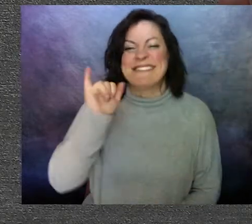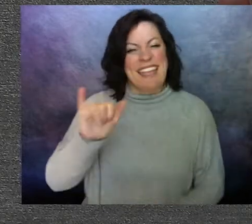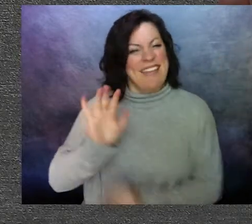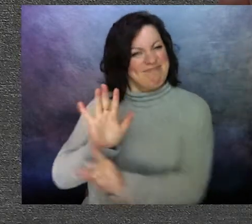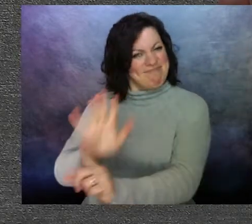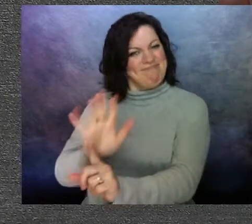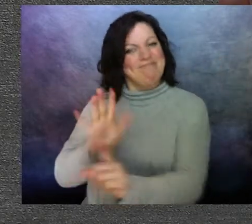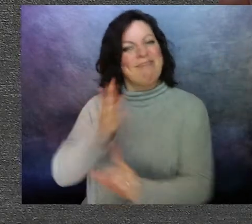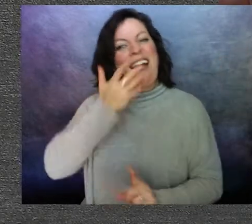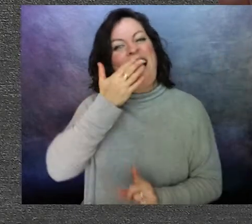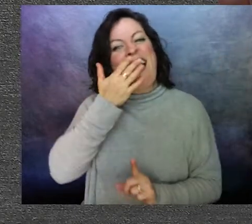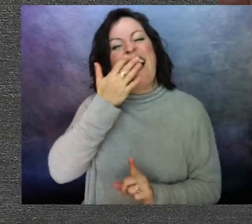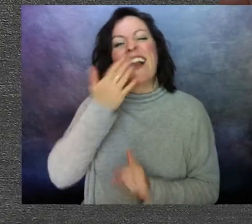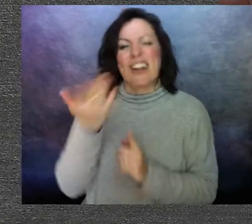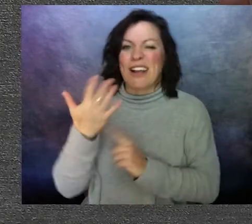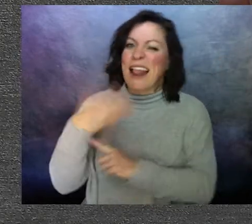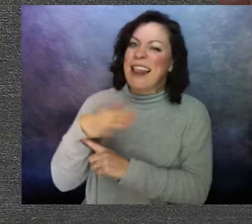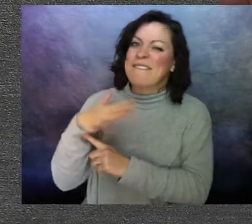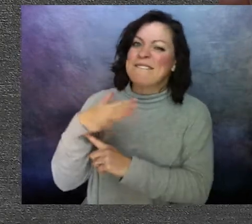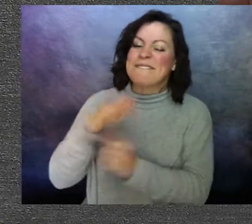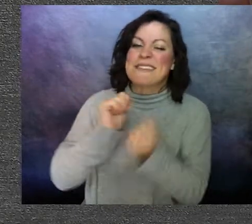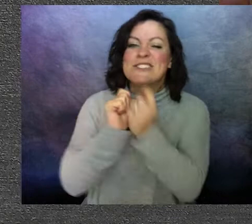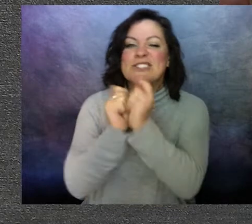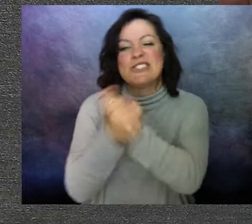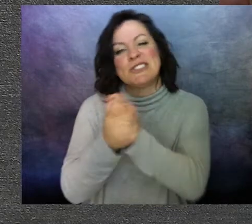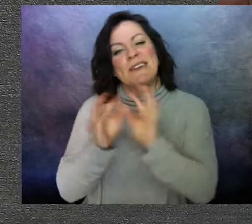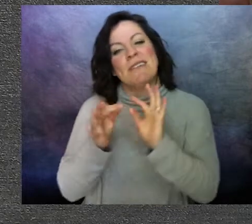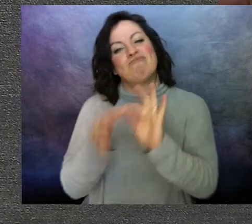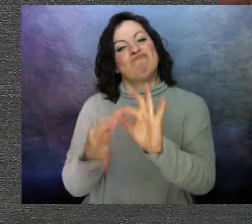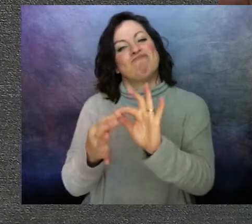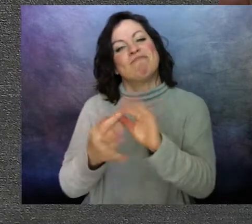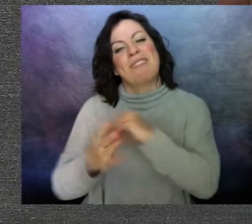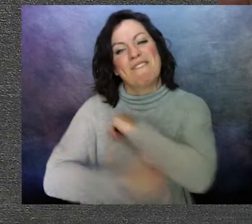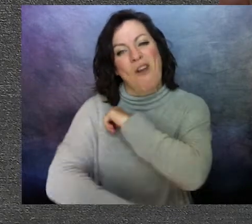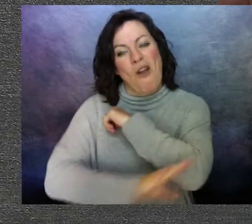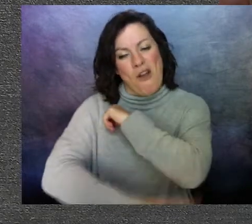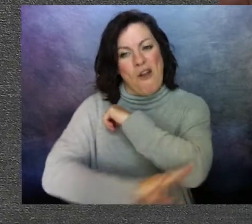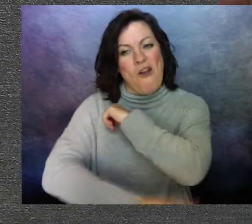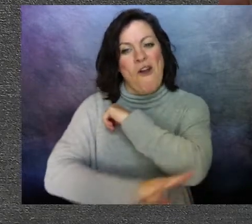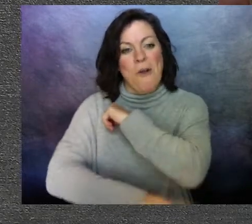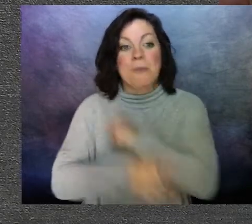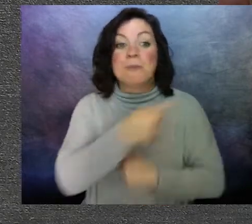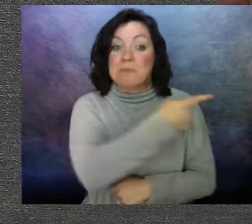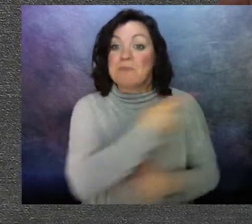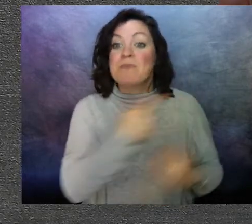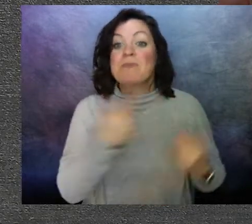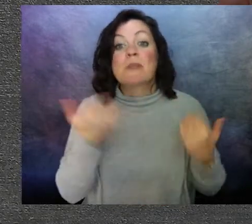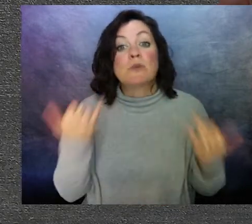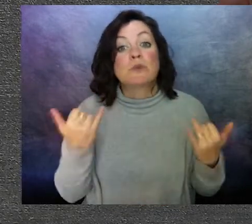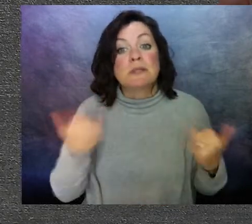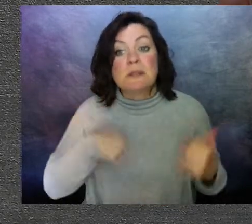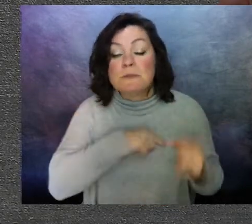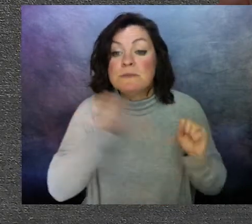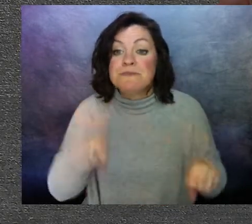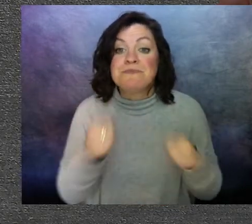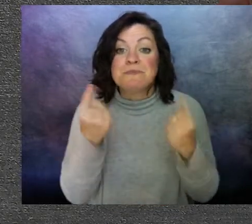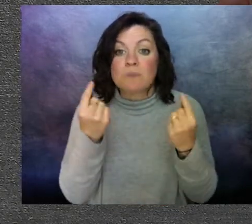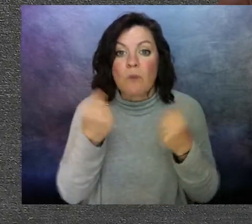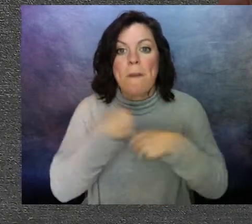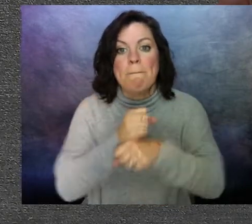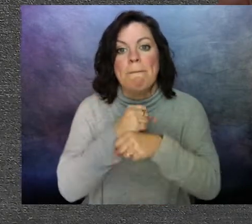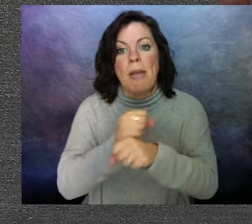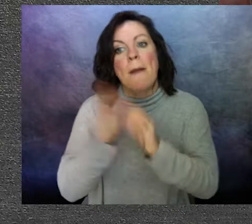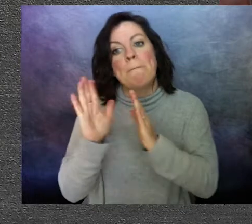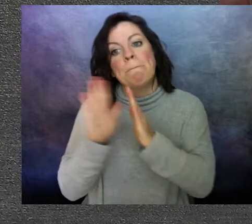on the leaves pretty soon, won't we? Yeah. Yeah, okay. So I thought it'd be fun if we made a bookmark. Our theme is falling for leaves, and then we can use